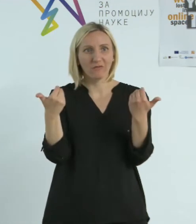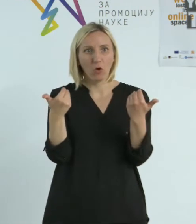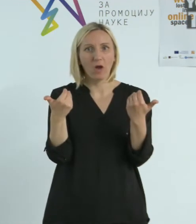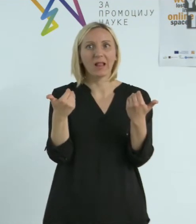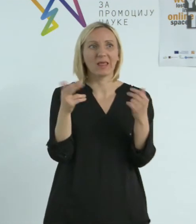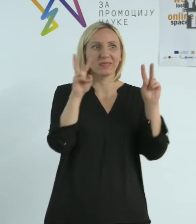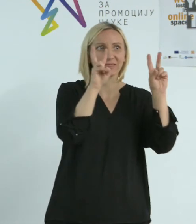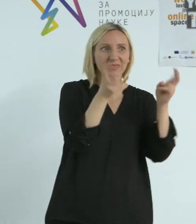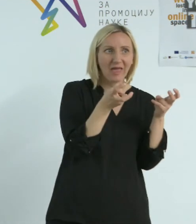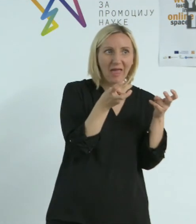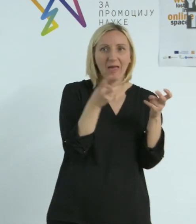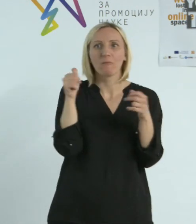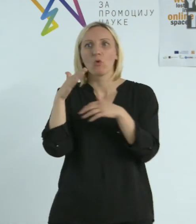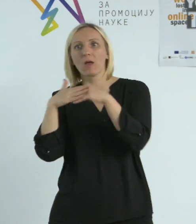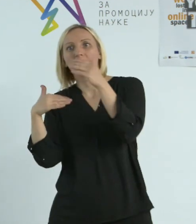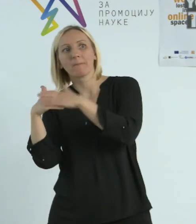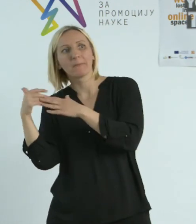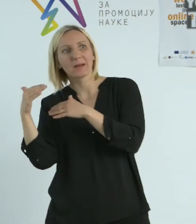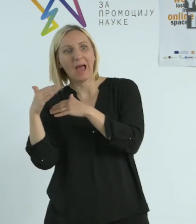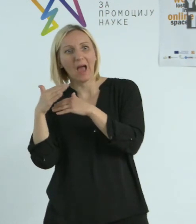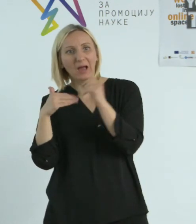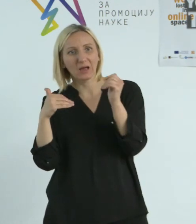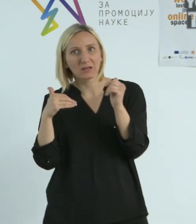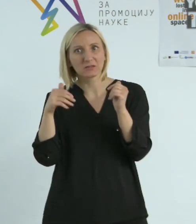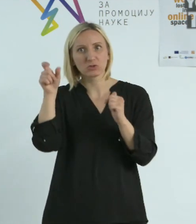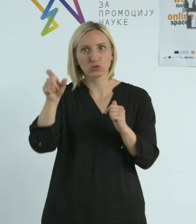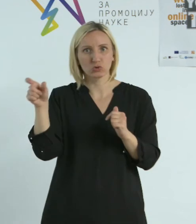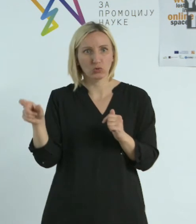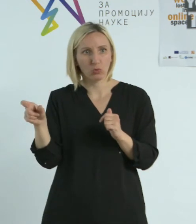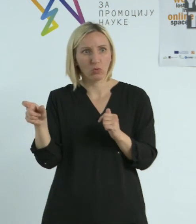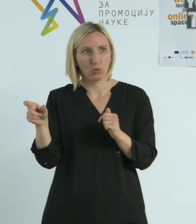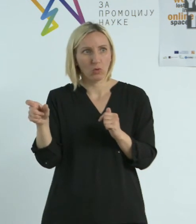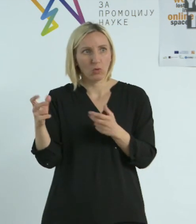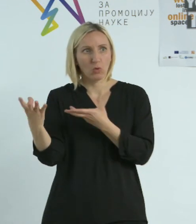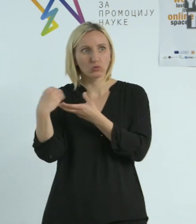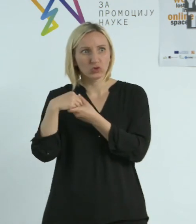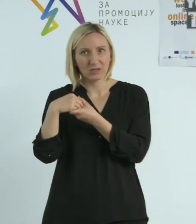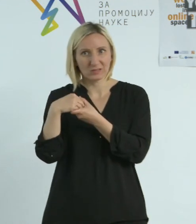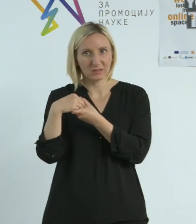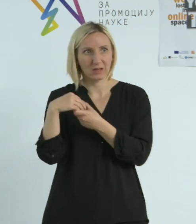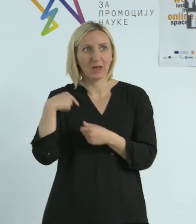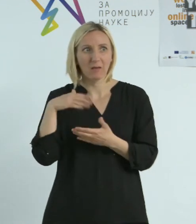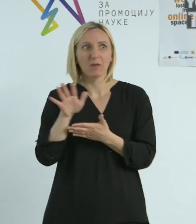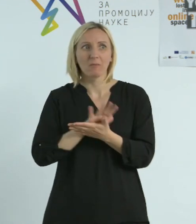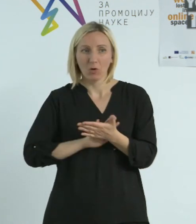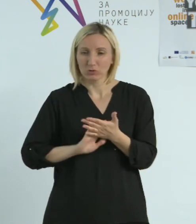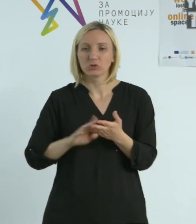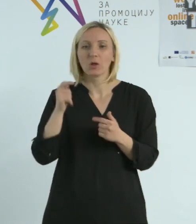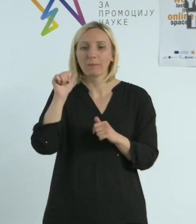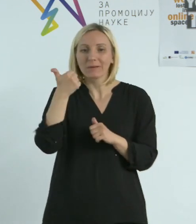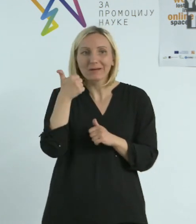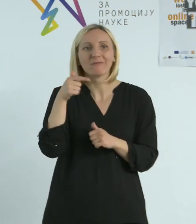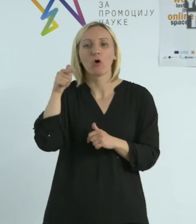of the learning from the practice of the learners. And I think I would start with the practice of